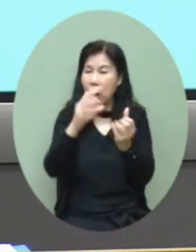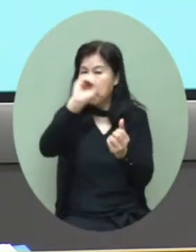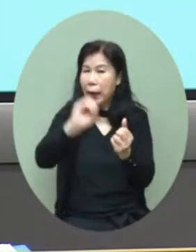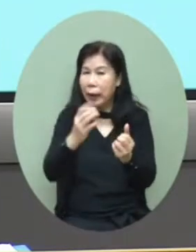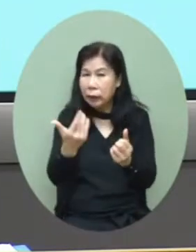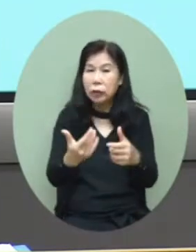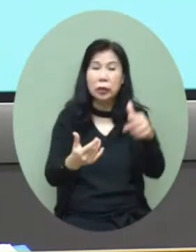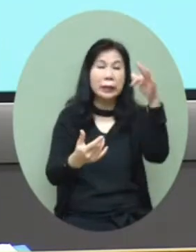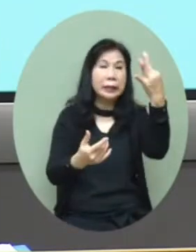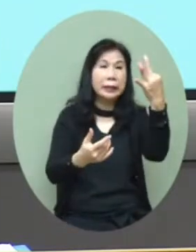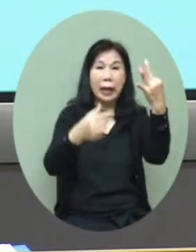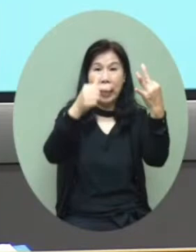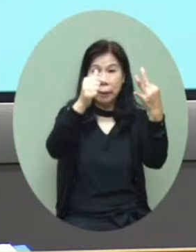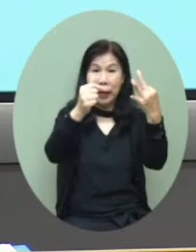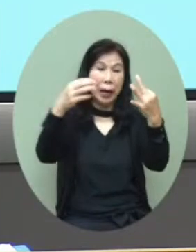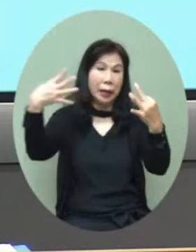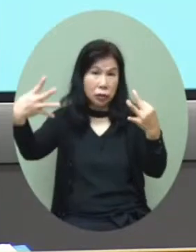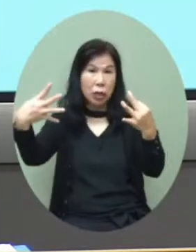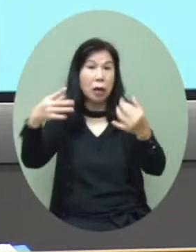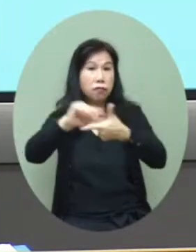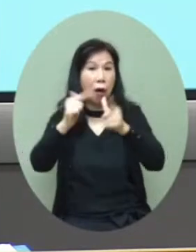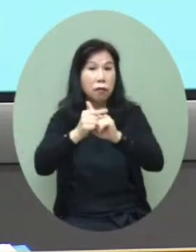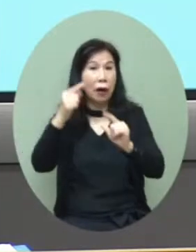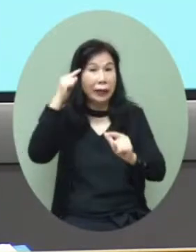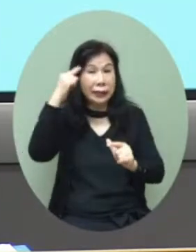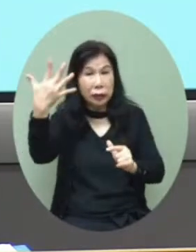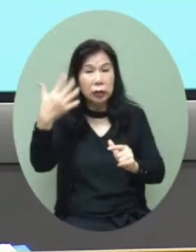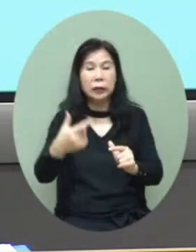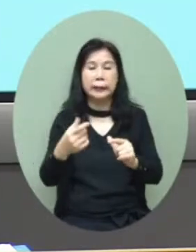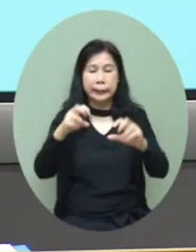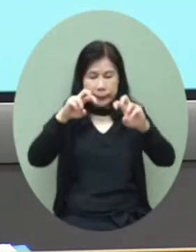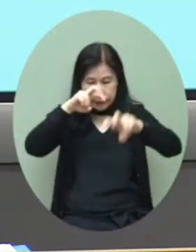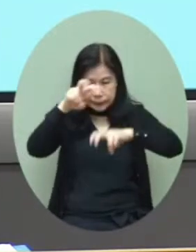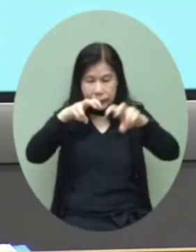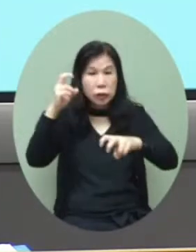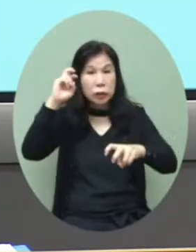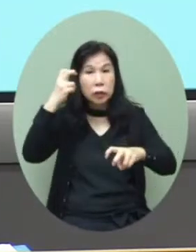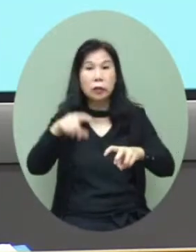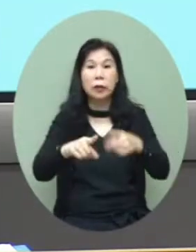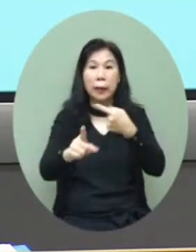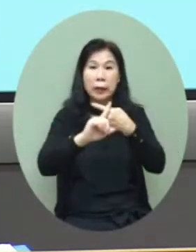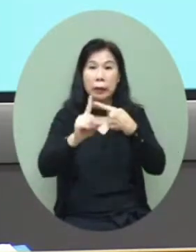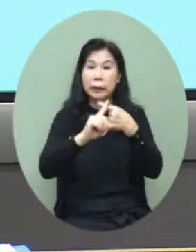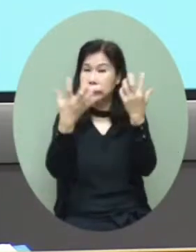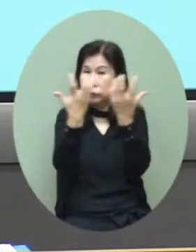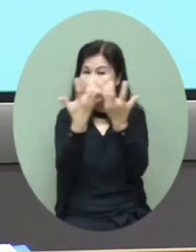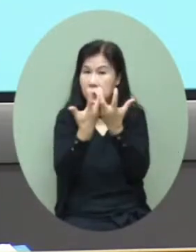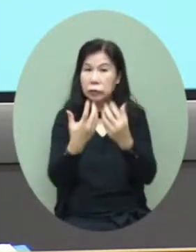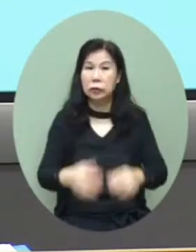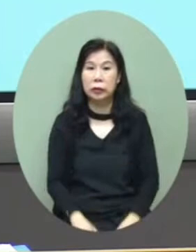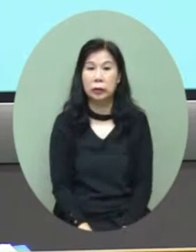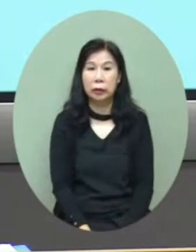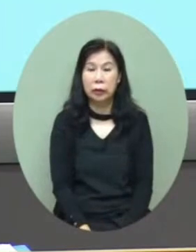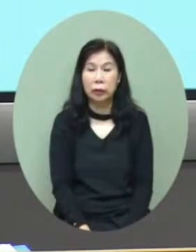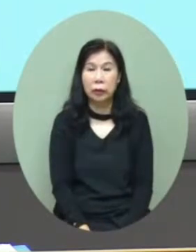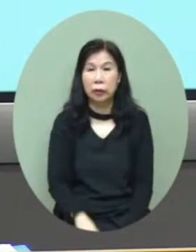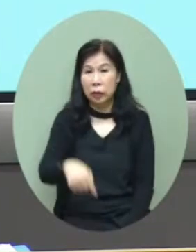brought measures on the basis of controllable risk. Under the 3+4 arrangement,